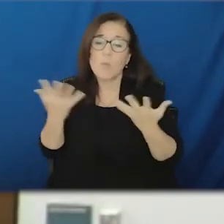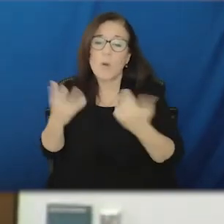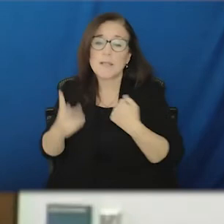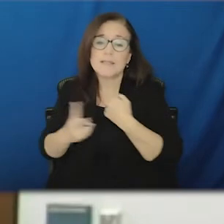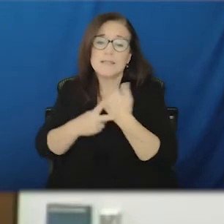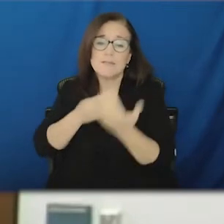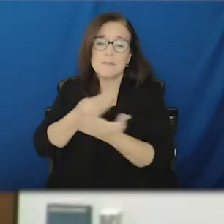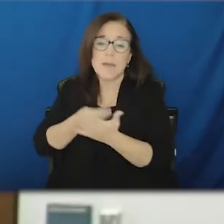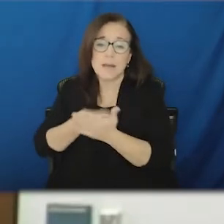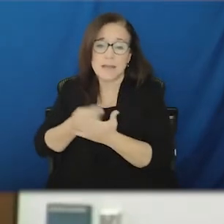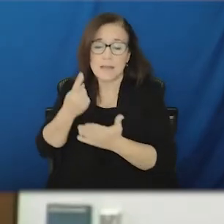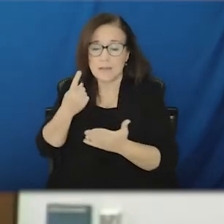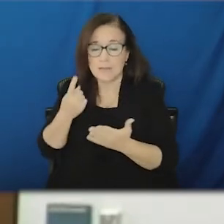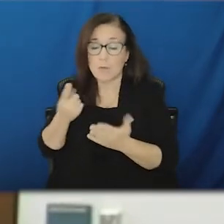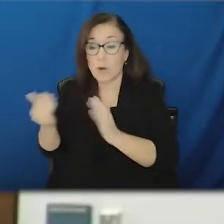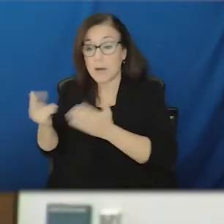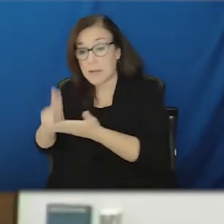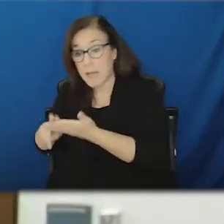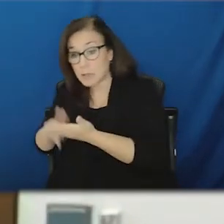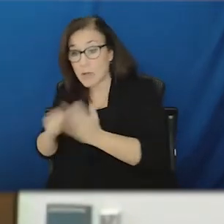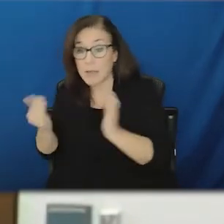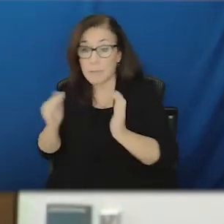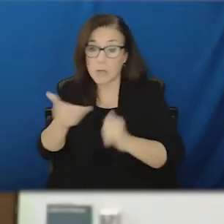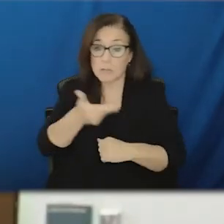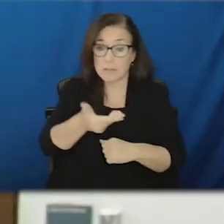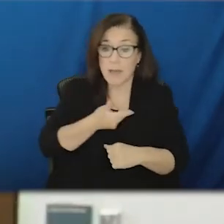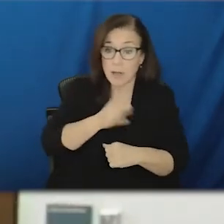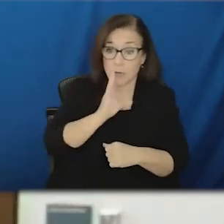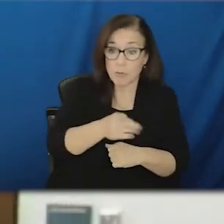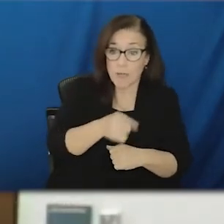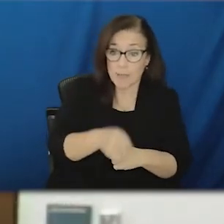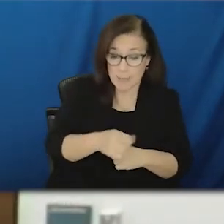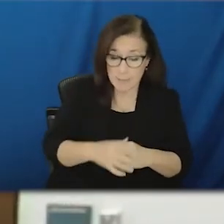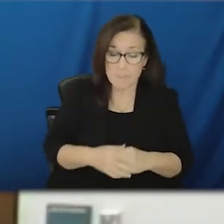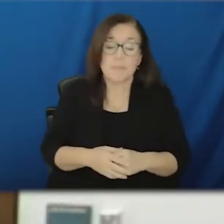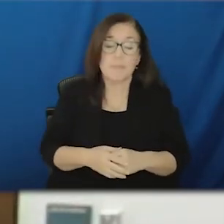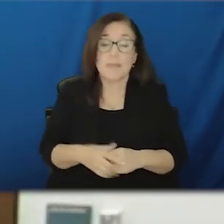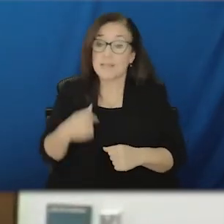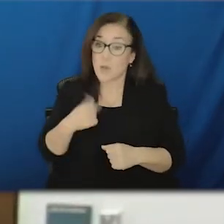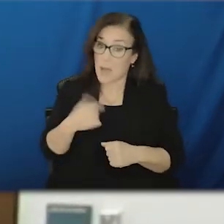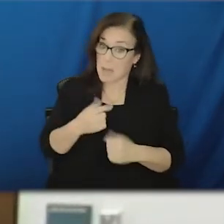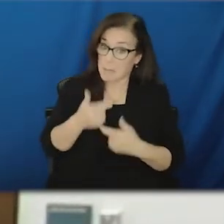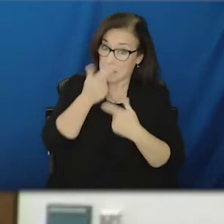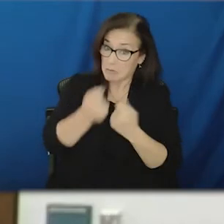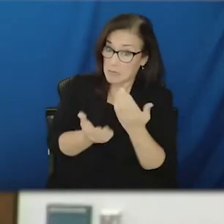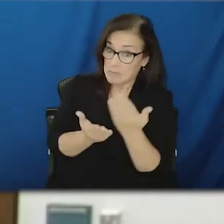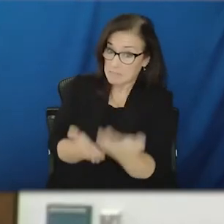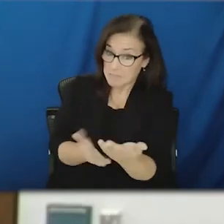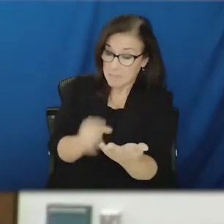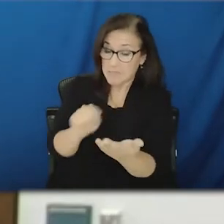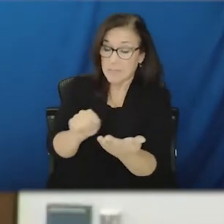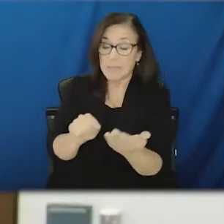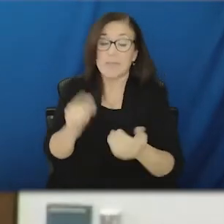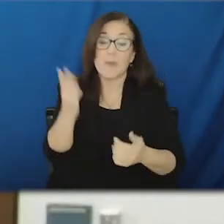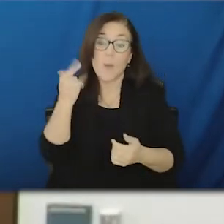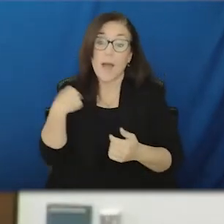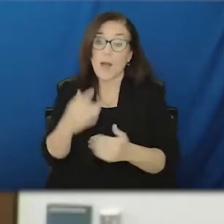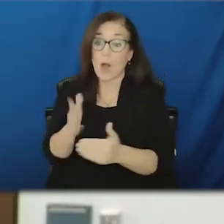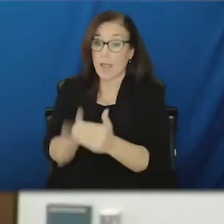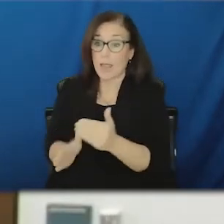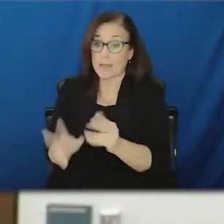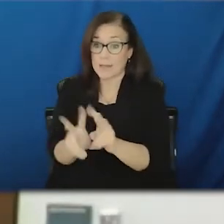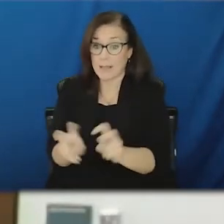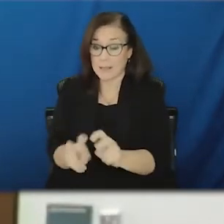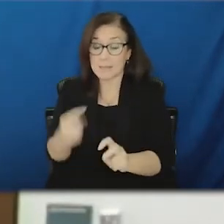So this job description I'm excited to bring forward to you because it's our analysis. Our end analysis is that if we